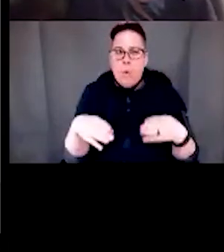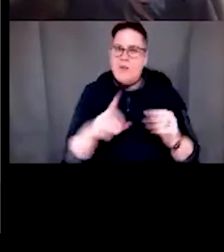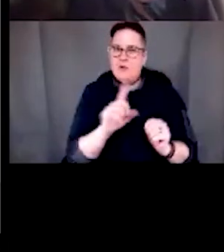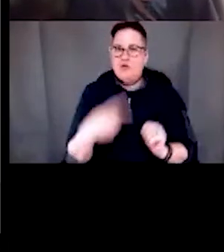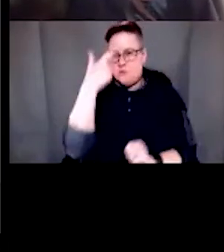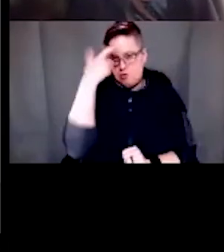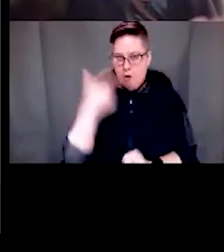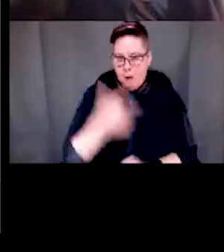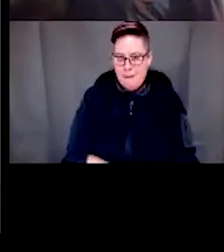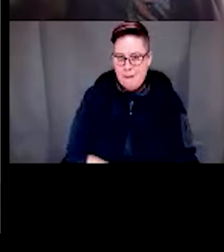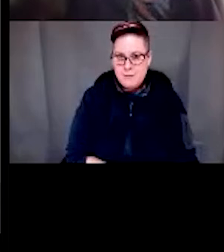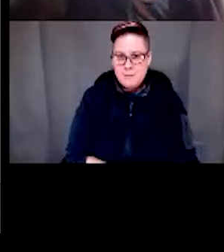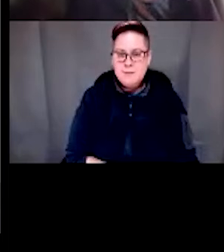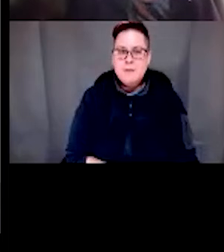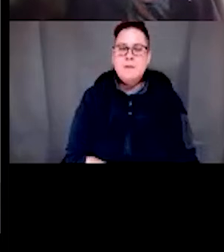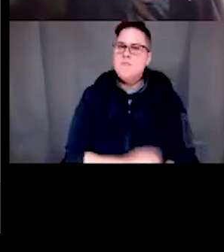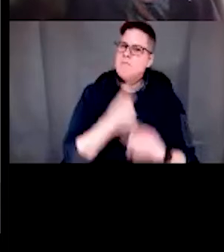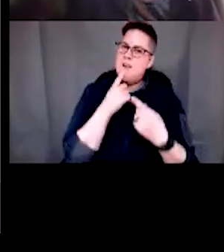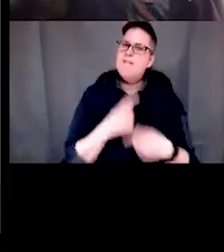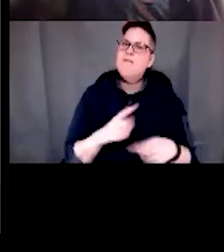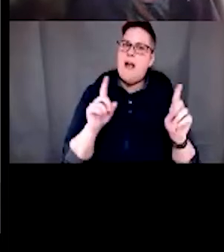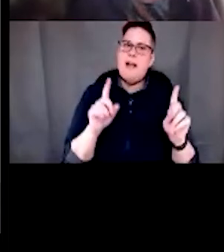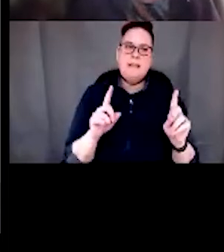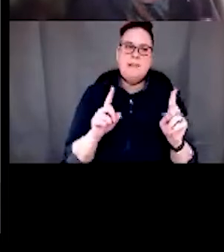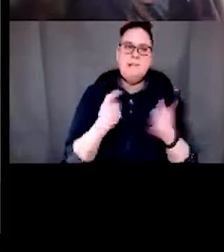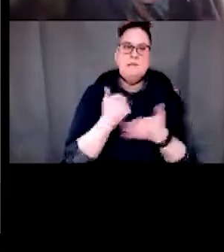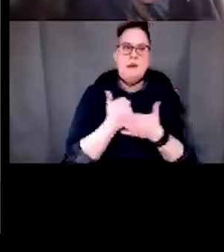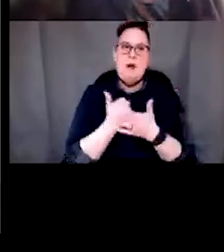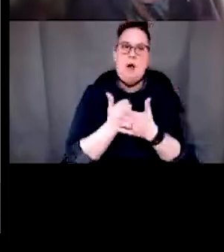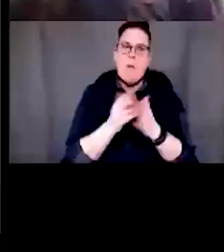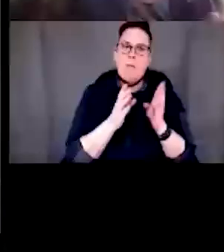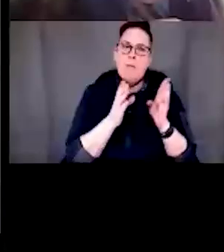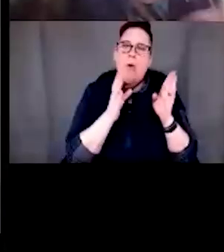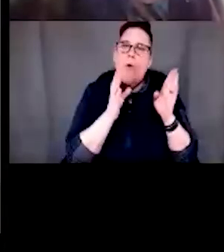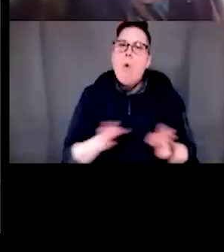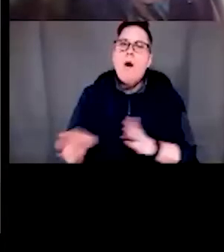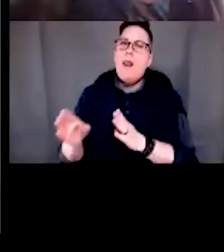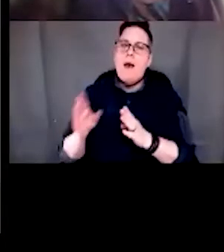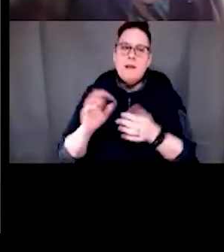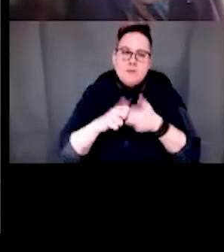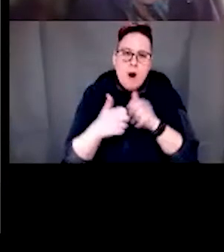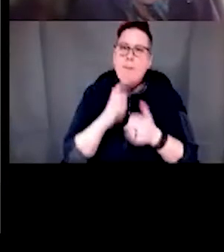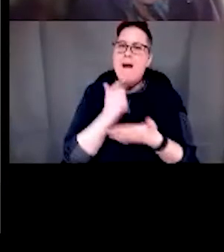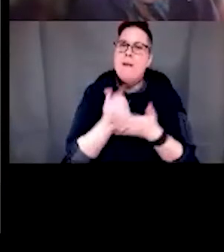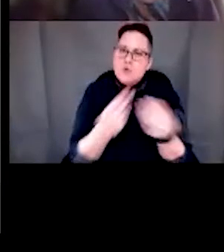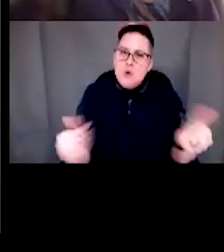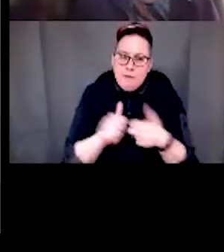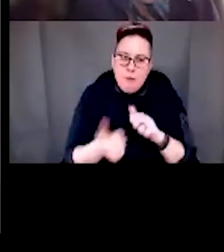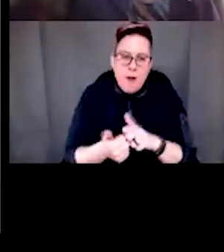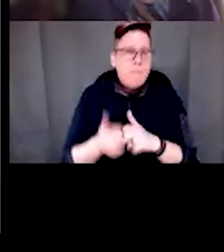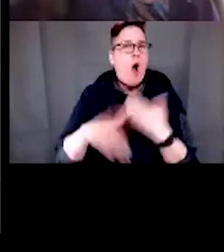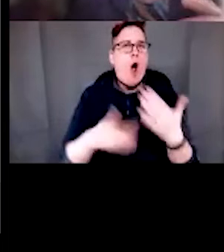trauma. It becomes an effective problem organizing and problem solving tool, and it gets everybody on the same page.